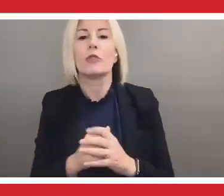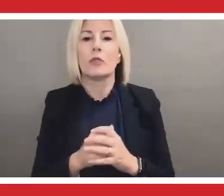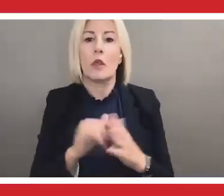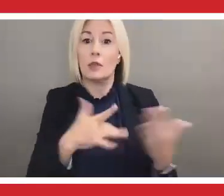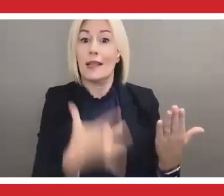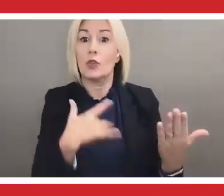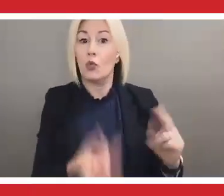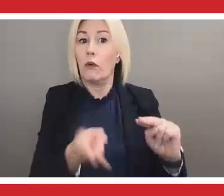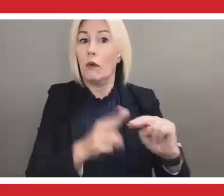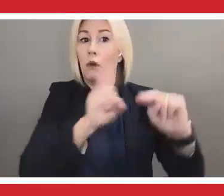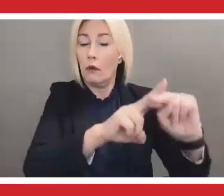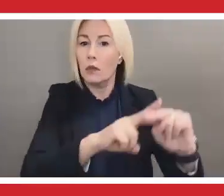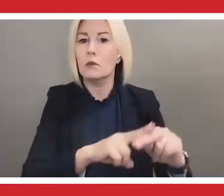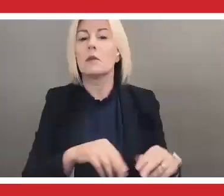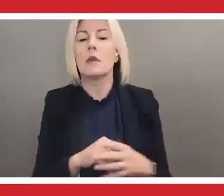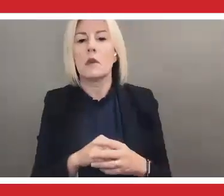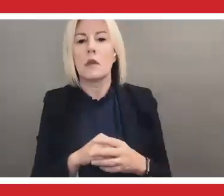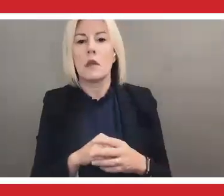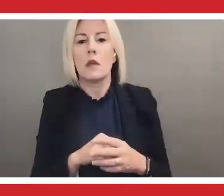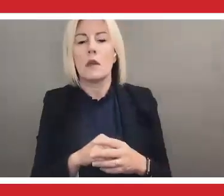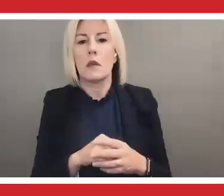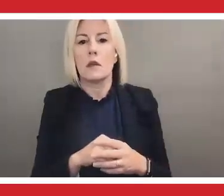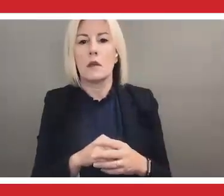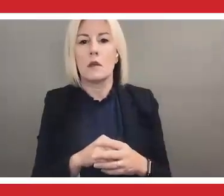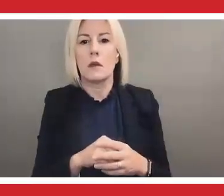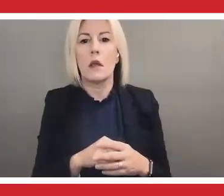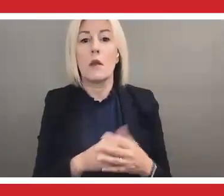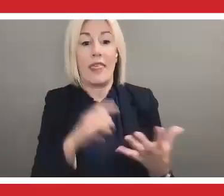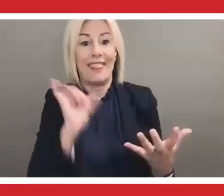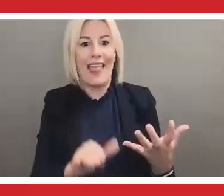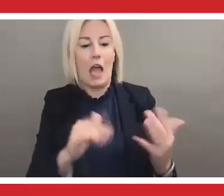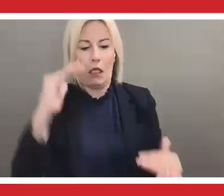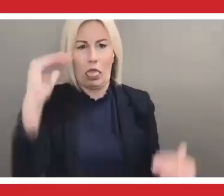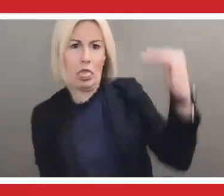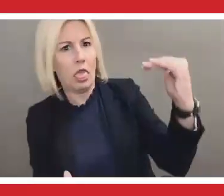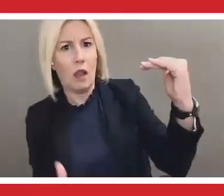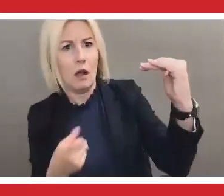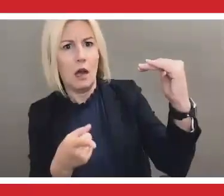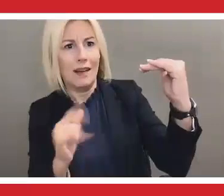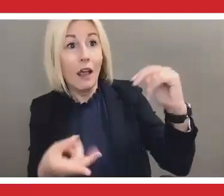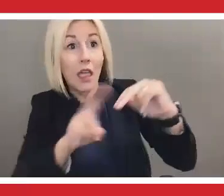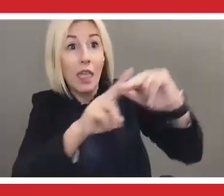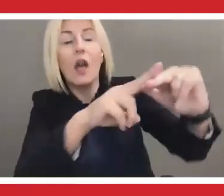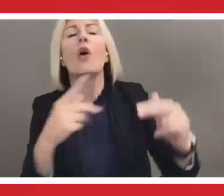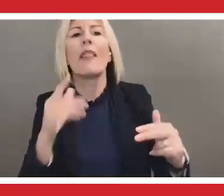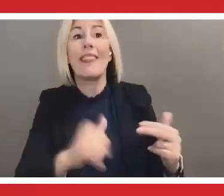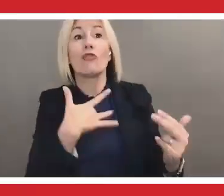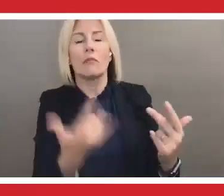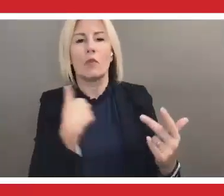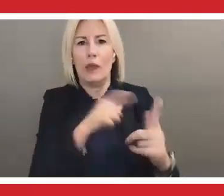inequality. And that growing inequality is a trend which we also need to analyse. So I think that